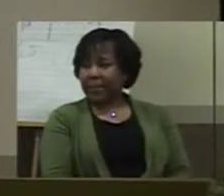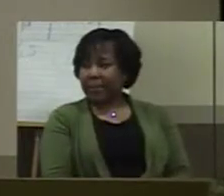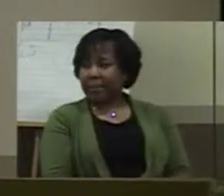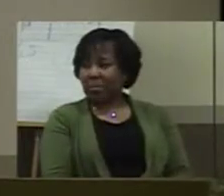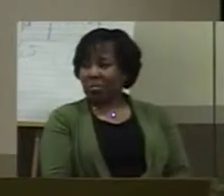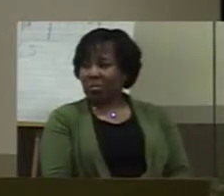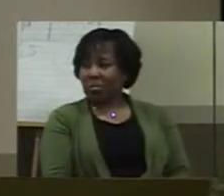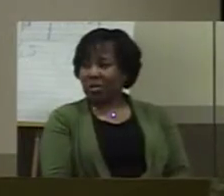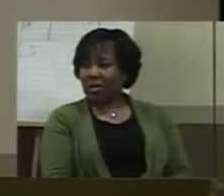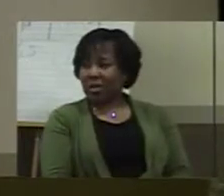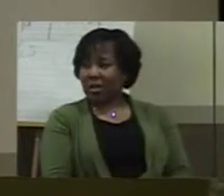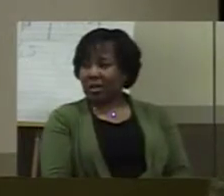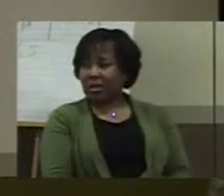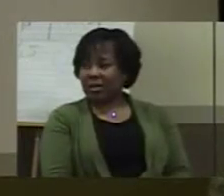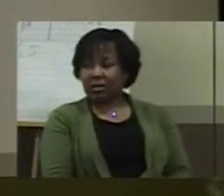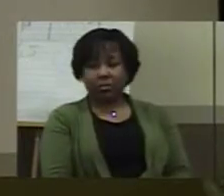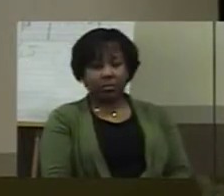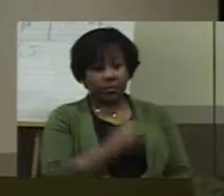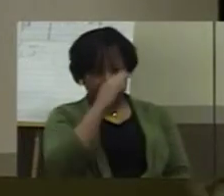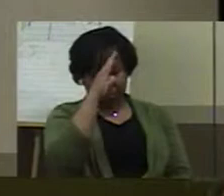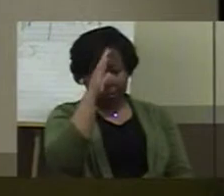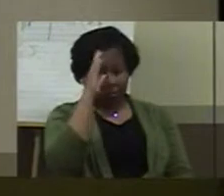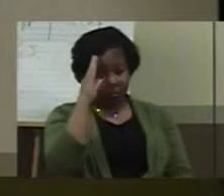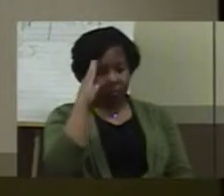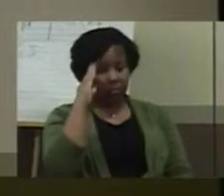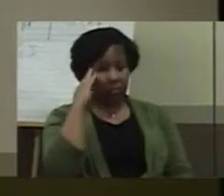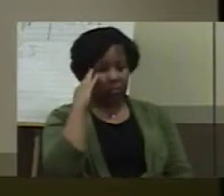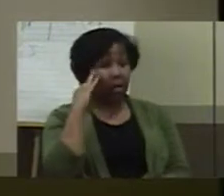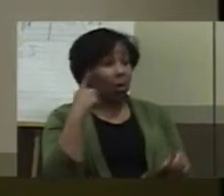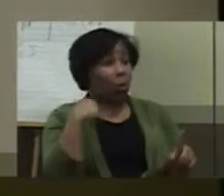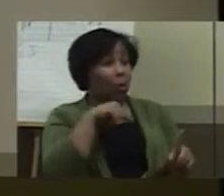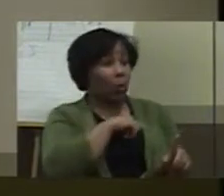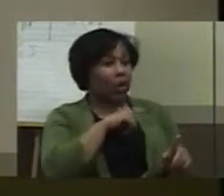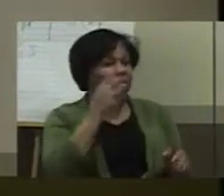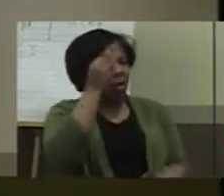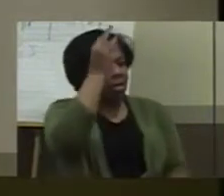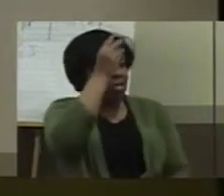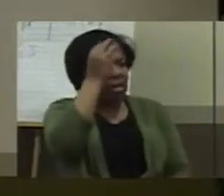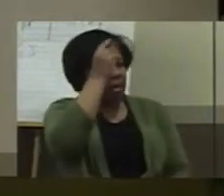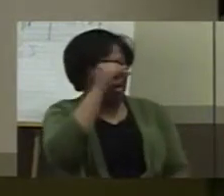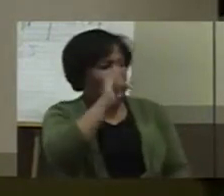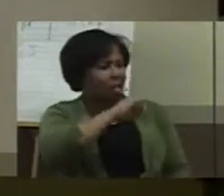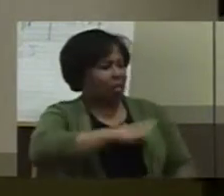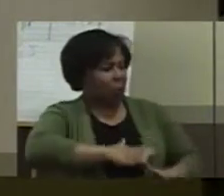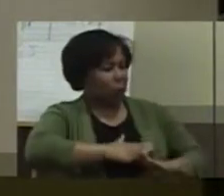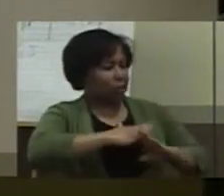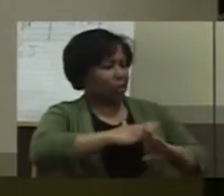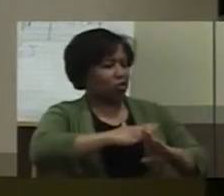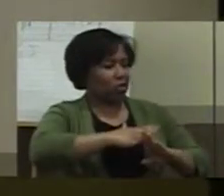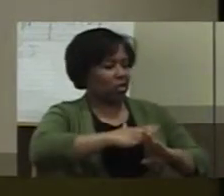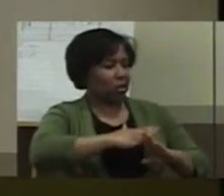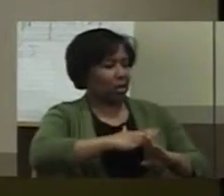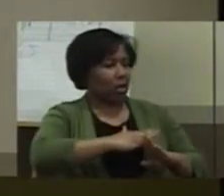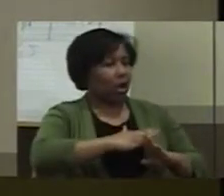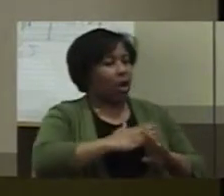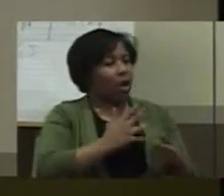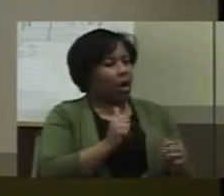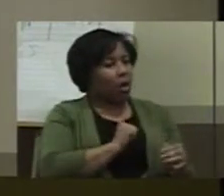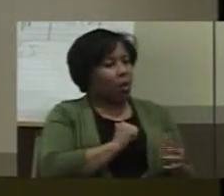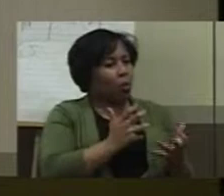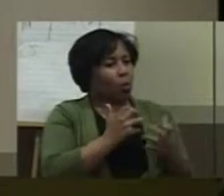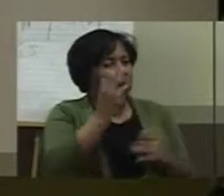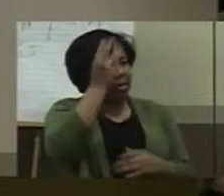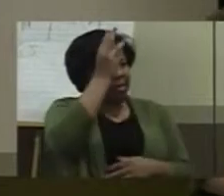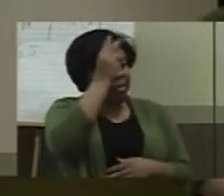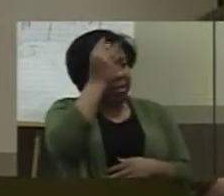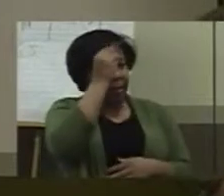Okay, so once we start thinking about the interventions, we want to